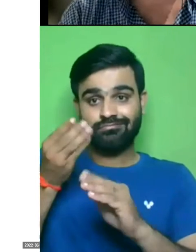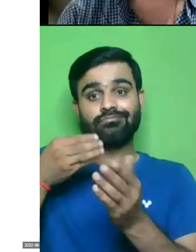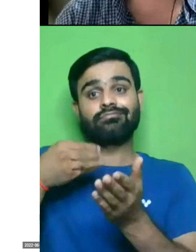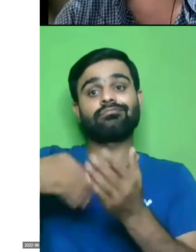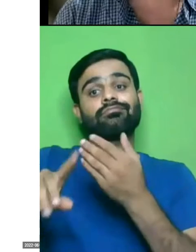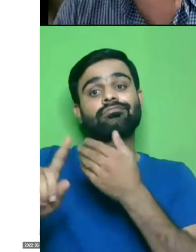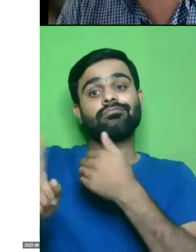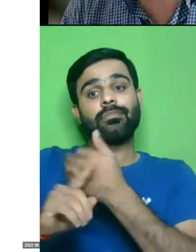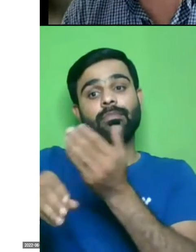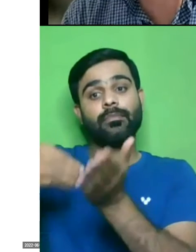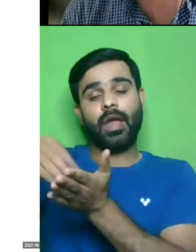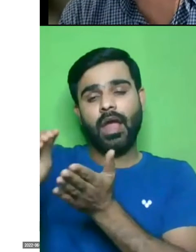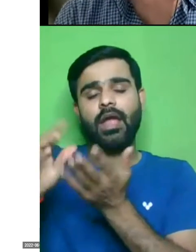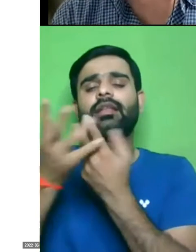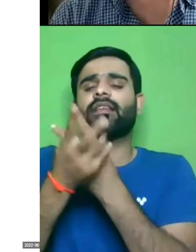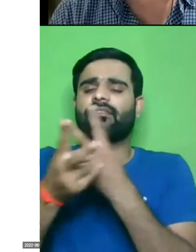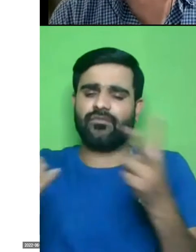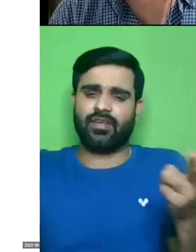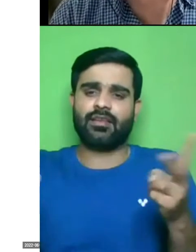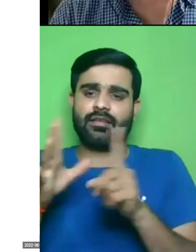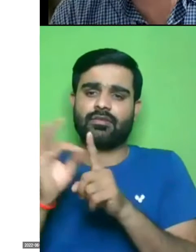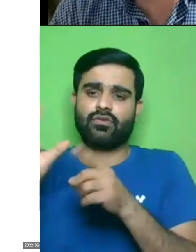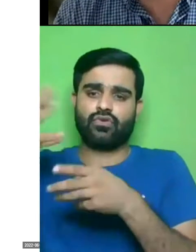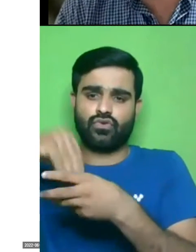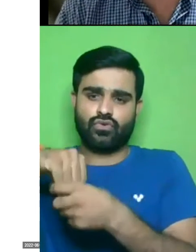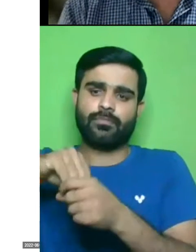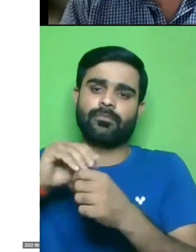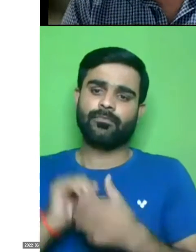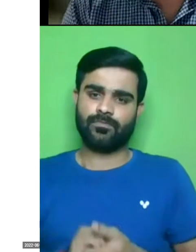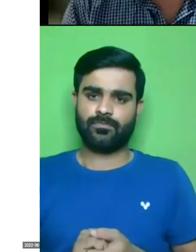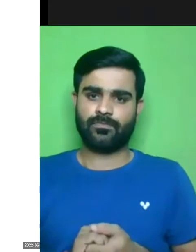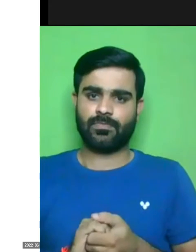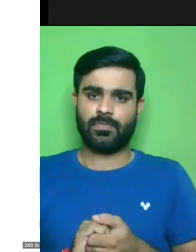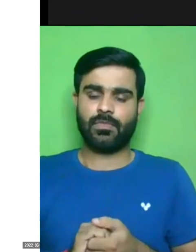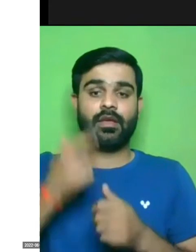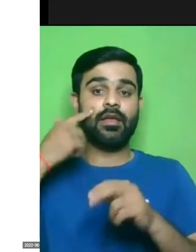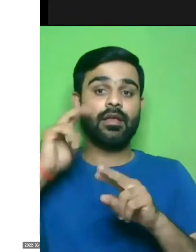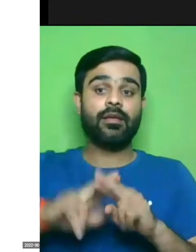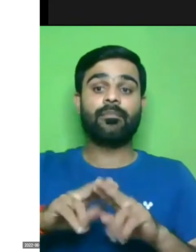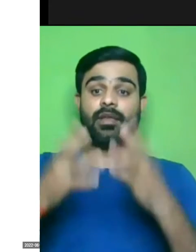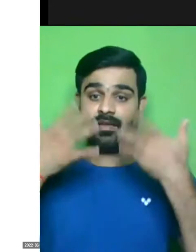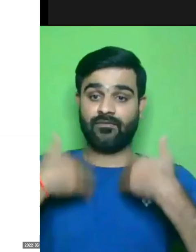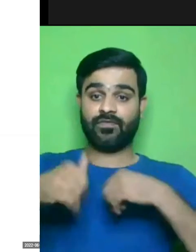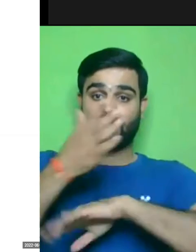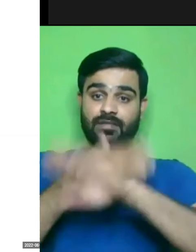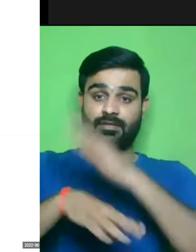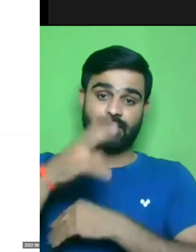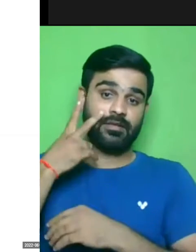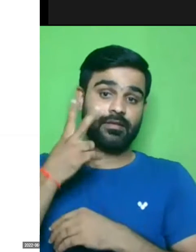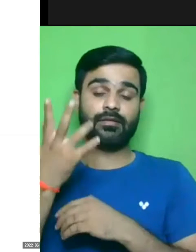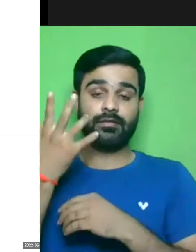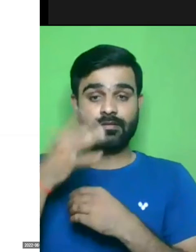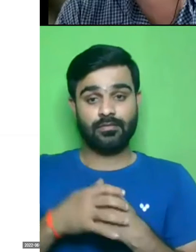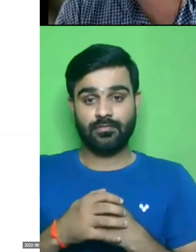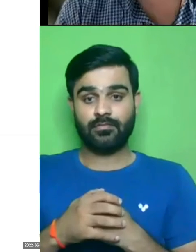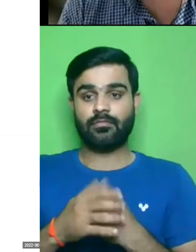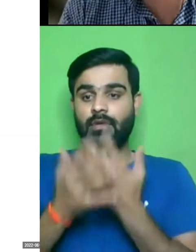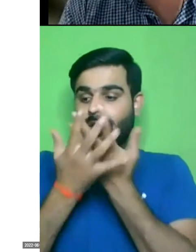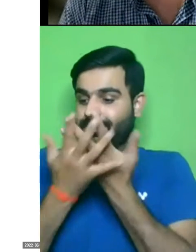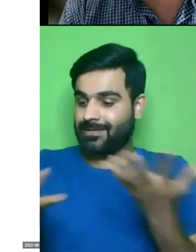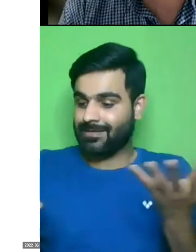and this is in New Zealand, are in support services. But if we look down at physical, we see that equipment,